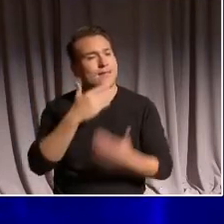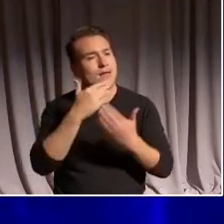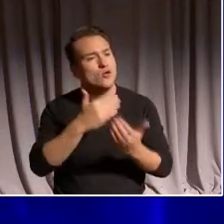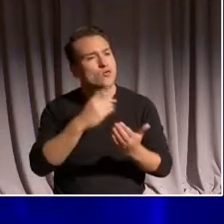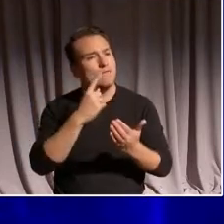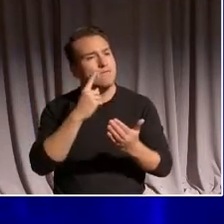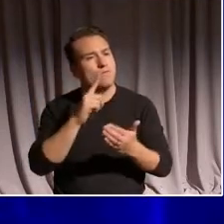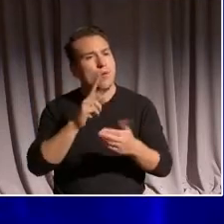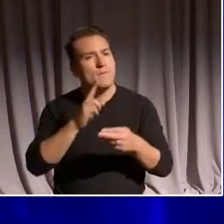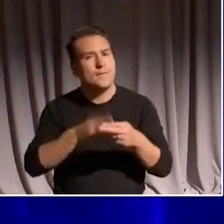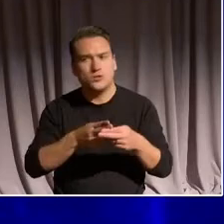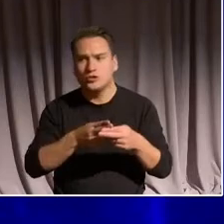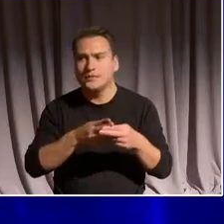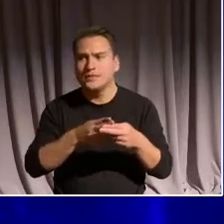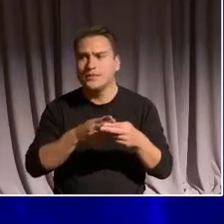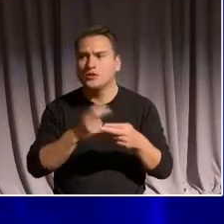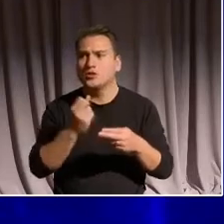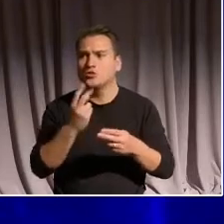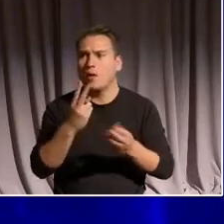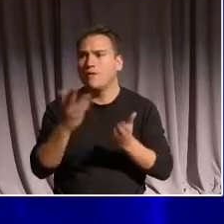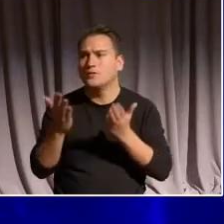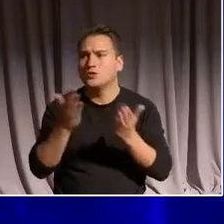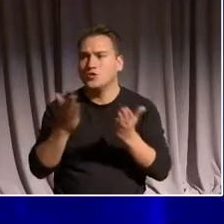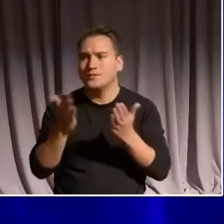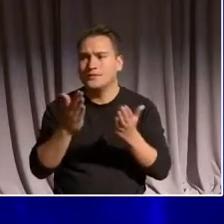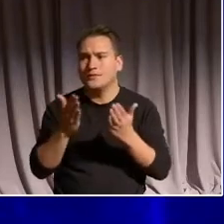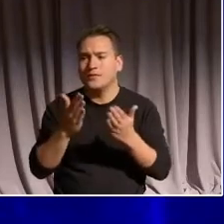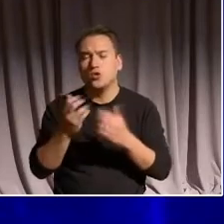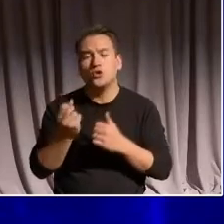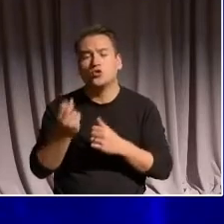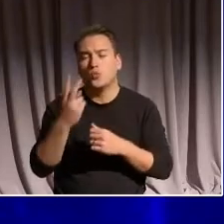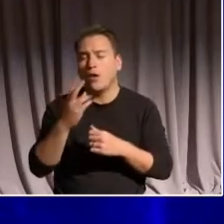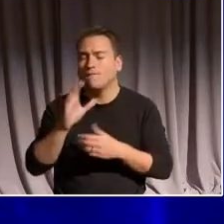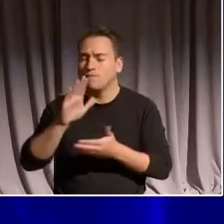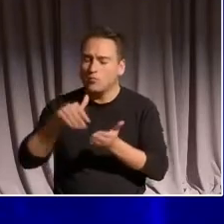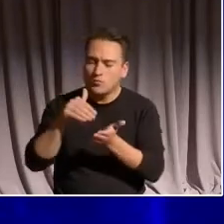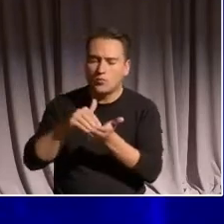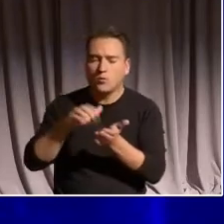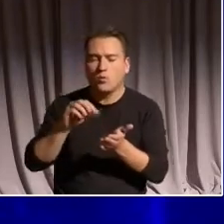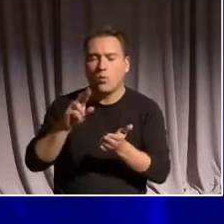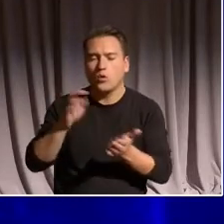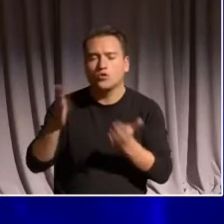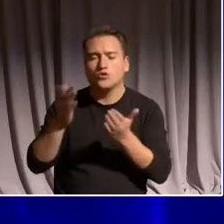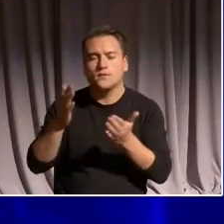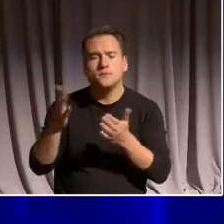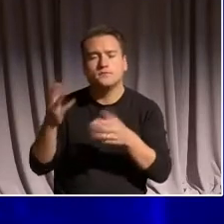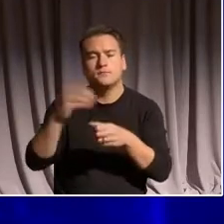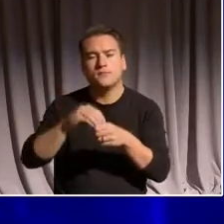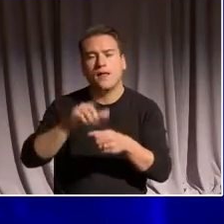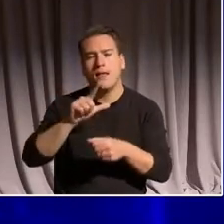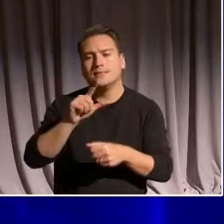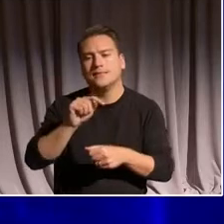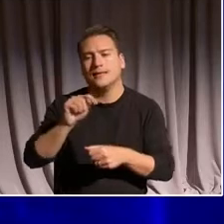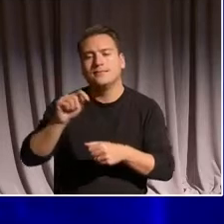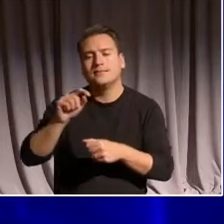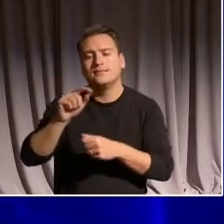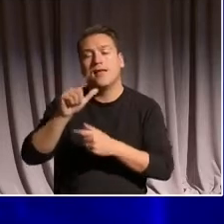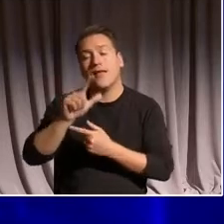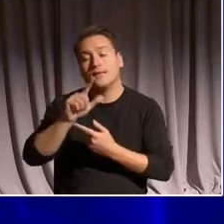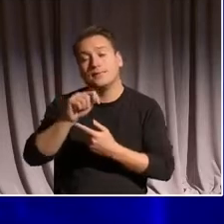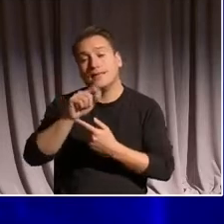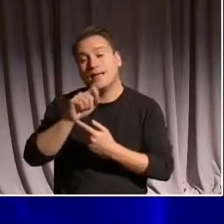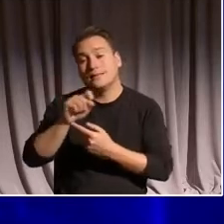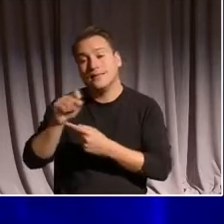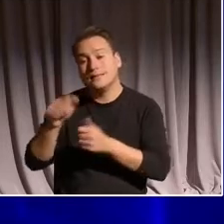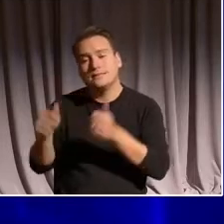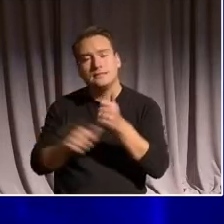for mentioning the 12 services, the 12 core services that were part of the LTSS subcommittee Yeah, report, LTSS. and